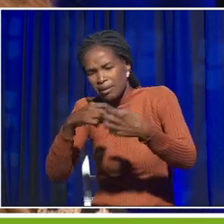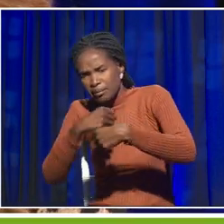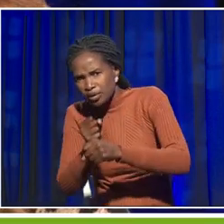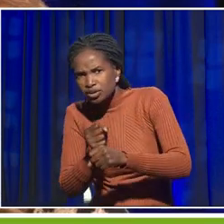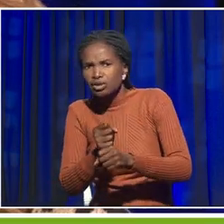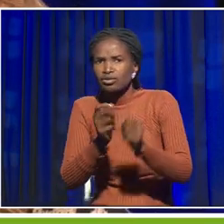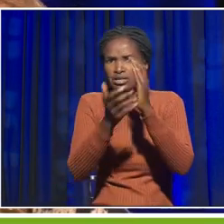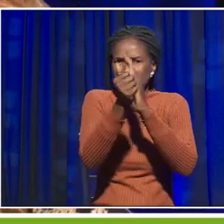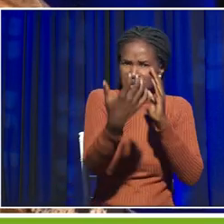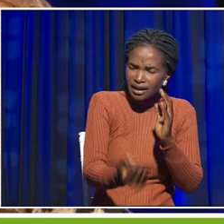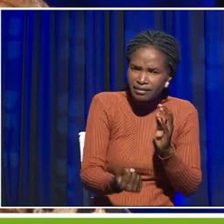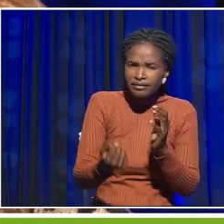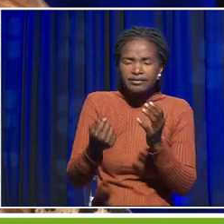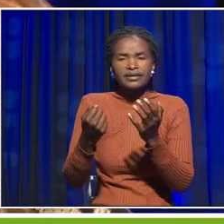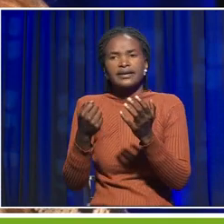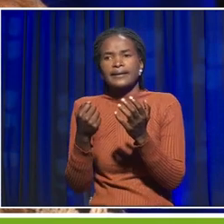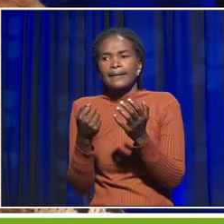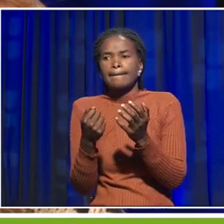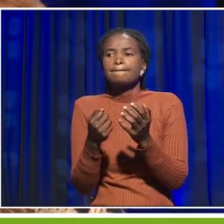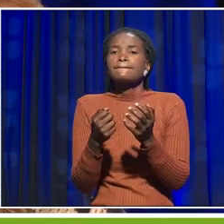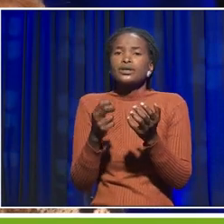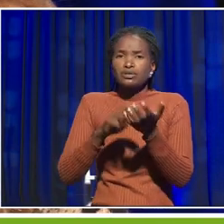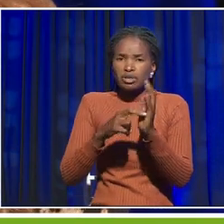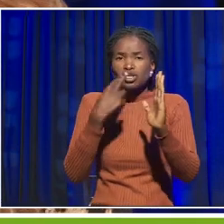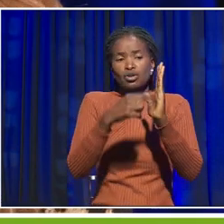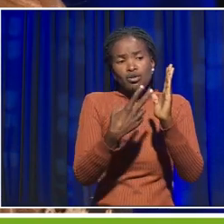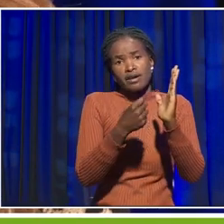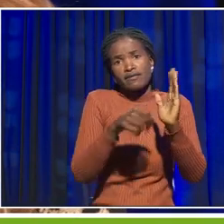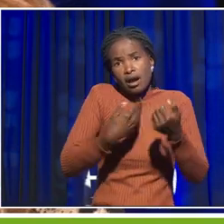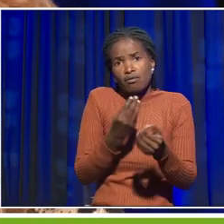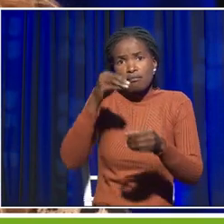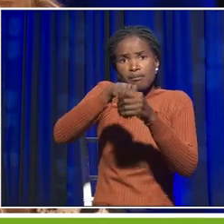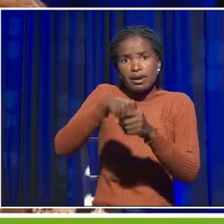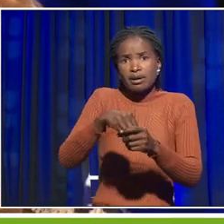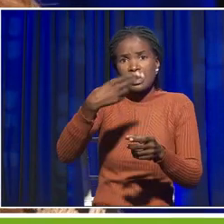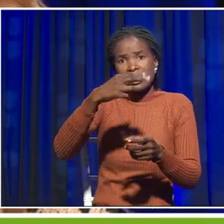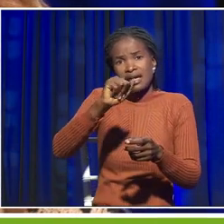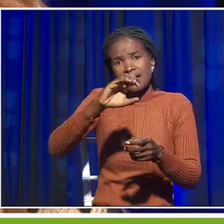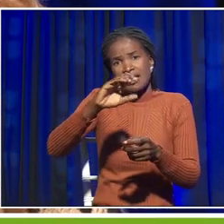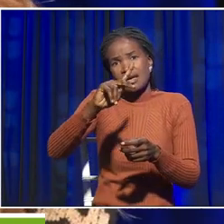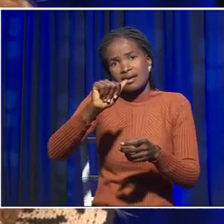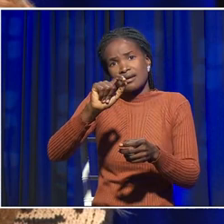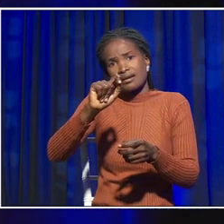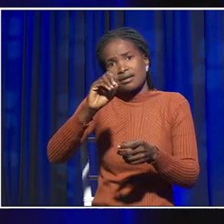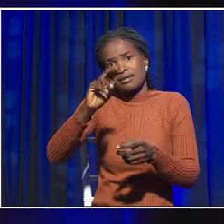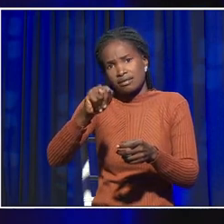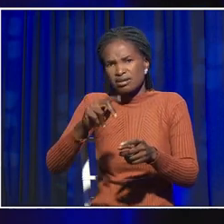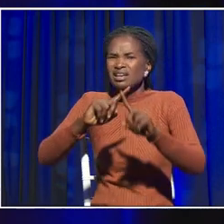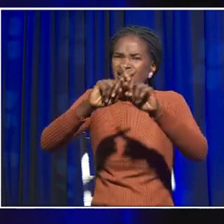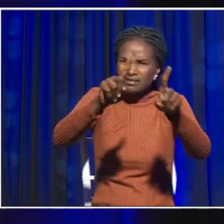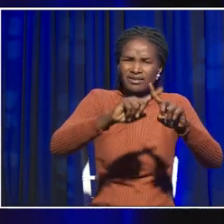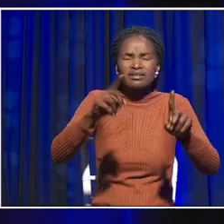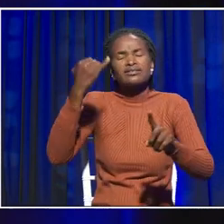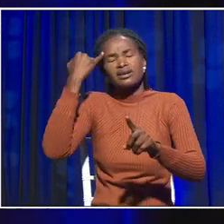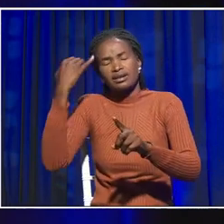sort of abilities, or, you know, there is usually a criteria. So it depends really from hackathon to hackathon. But